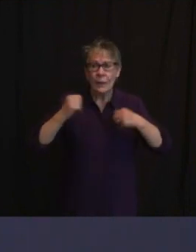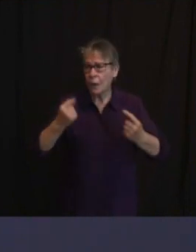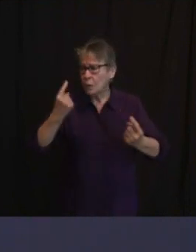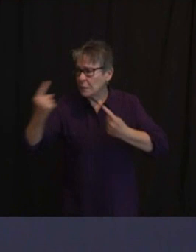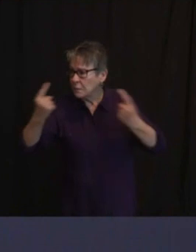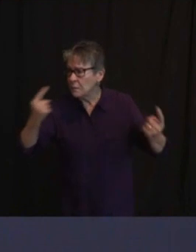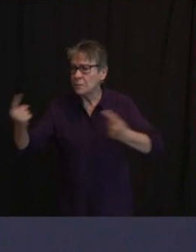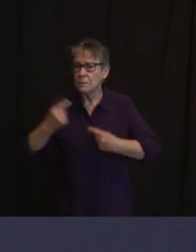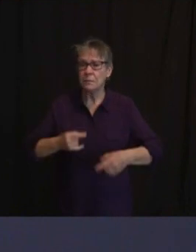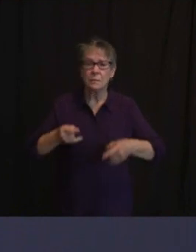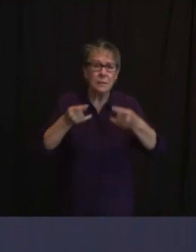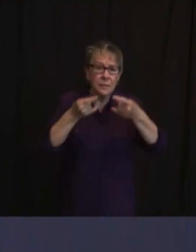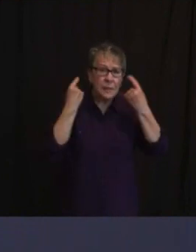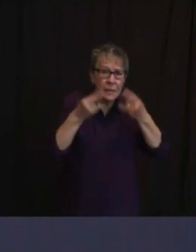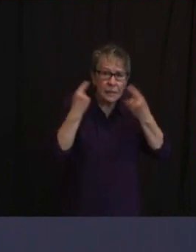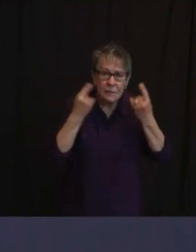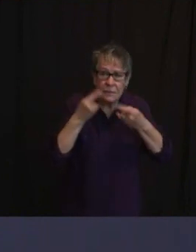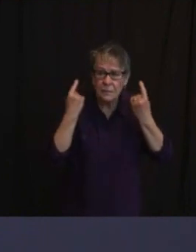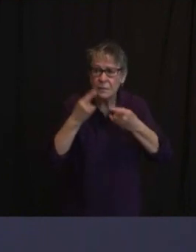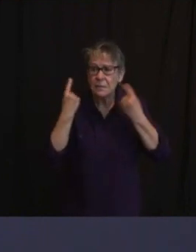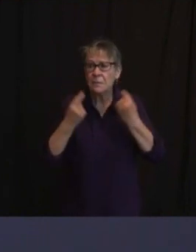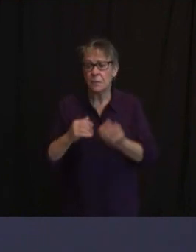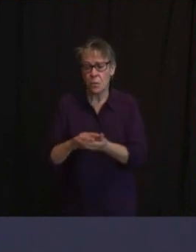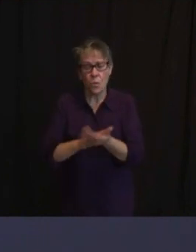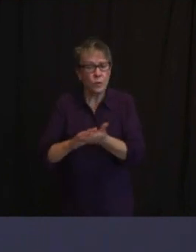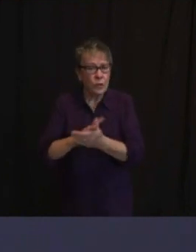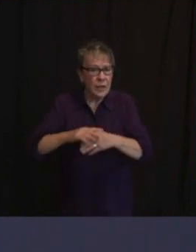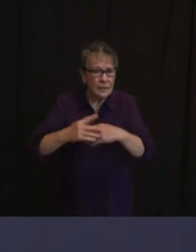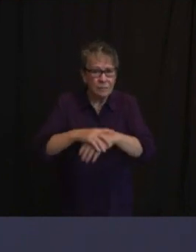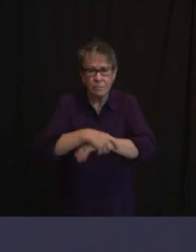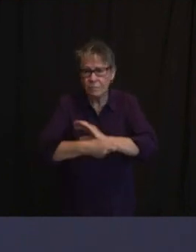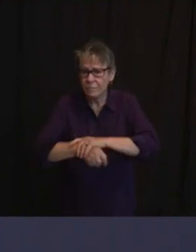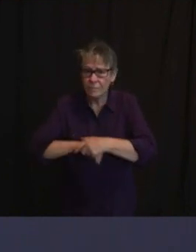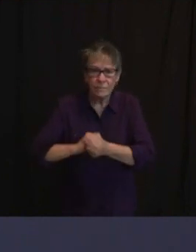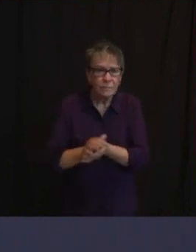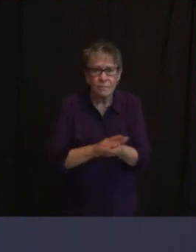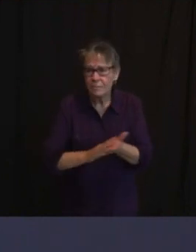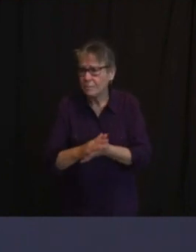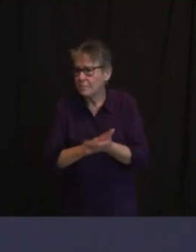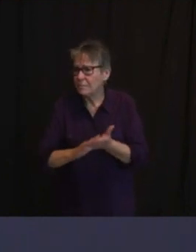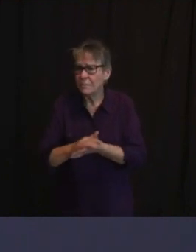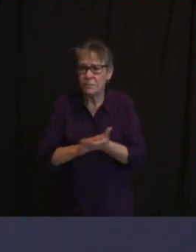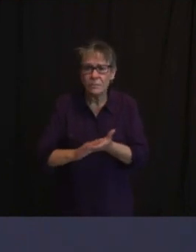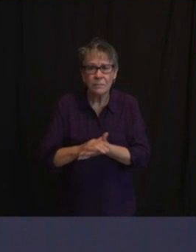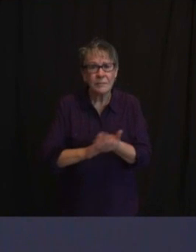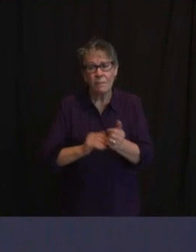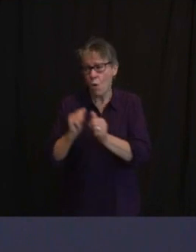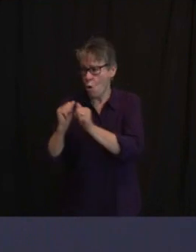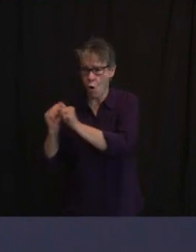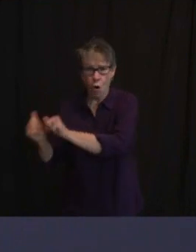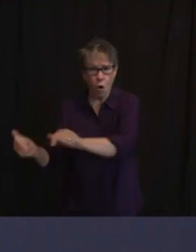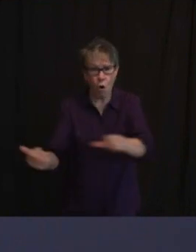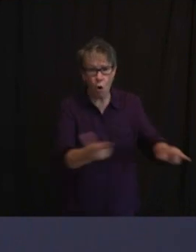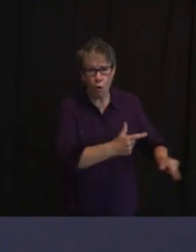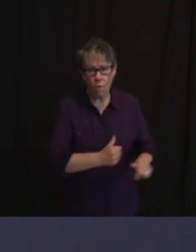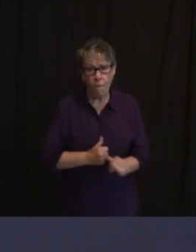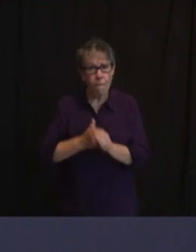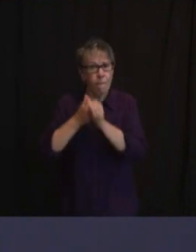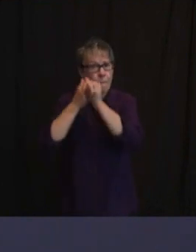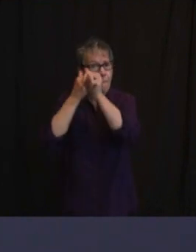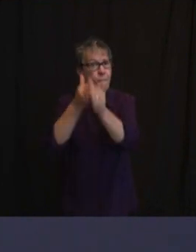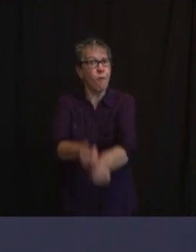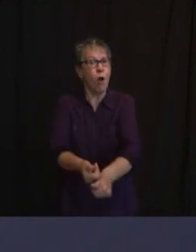soap and water regularly. I think if we all did that, we would be, and I think a lot of folks are doing that right